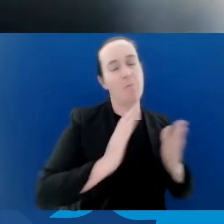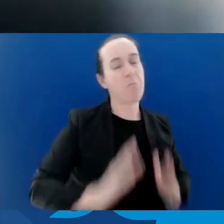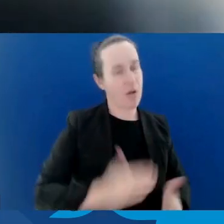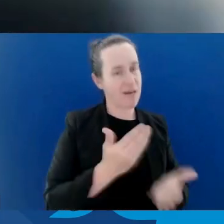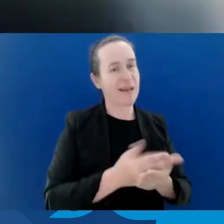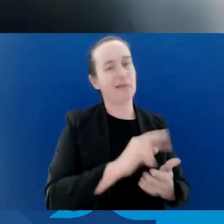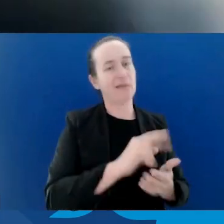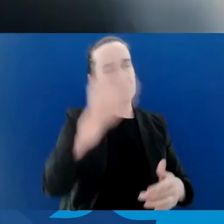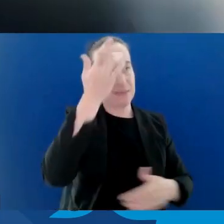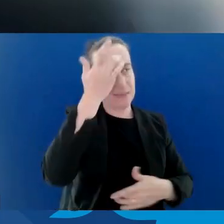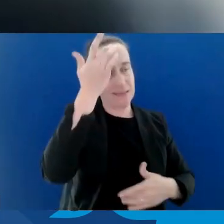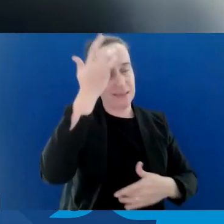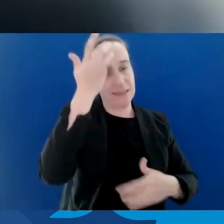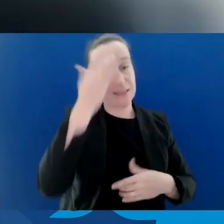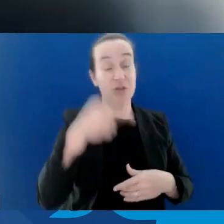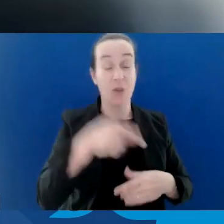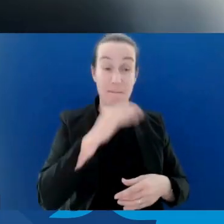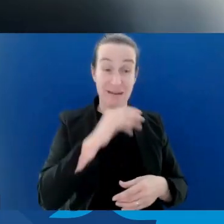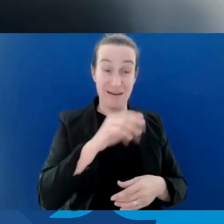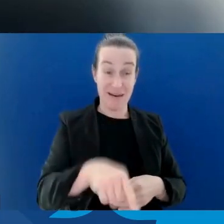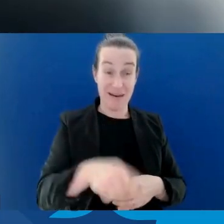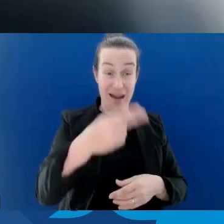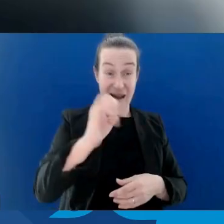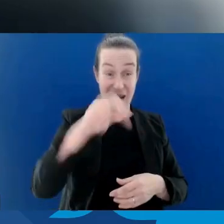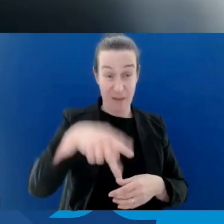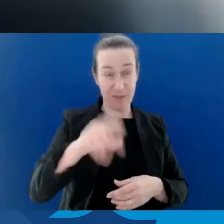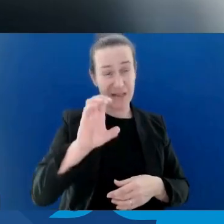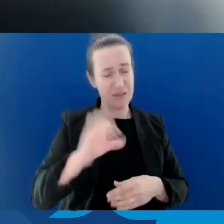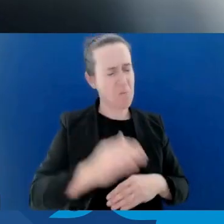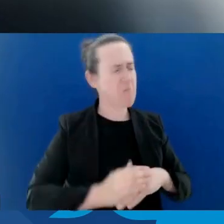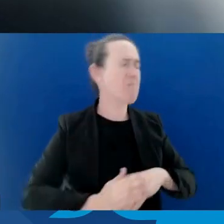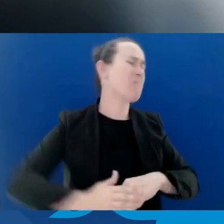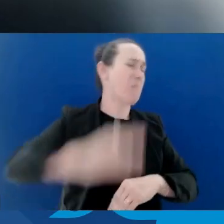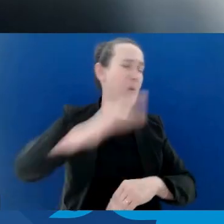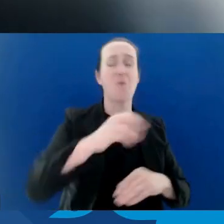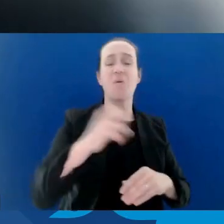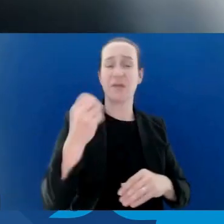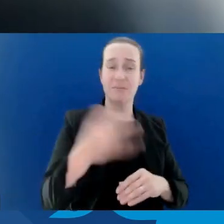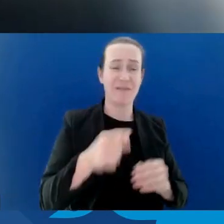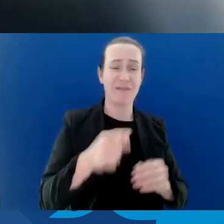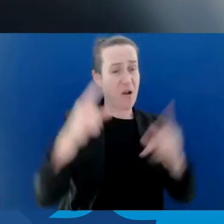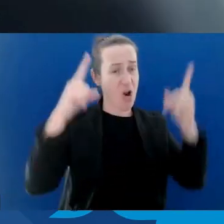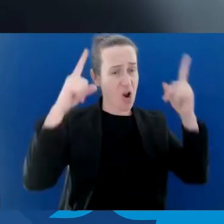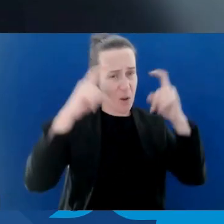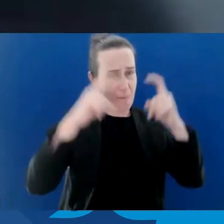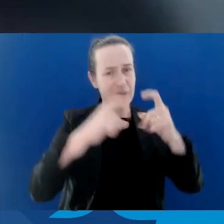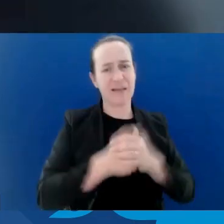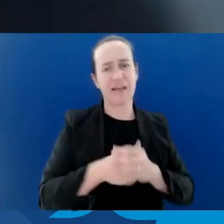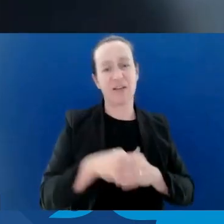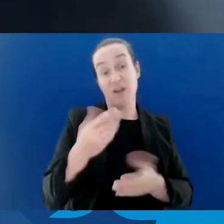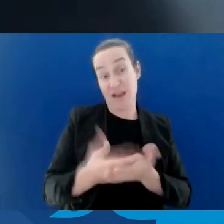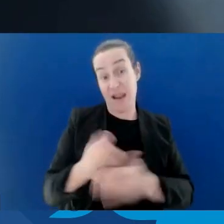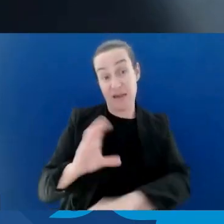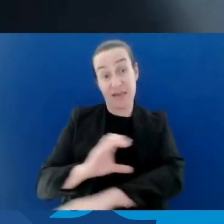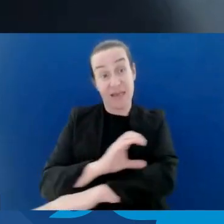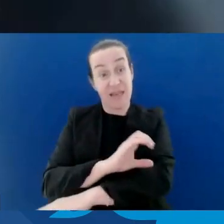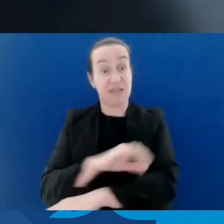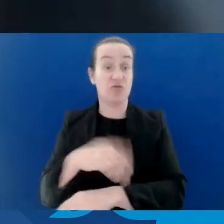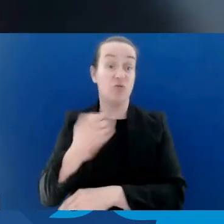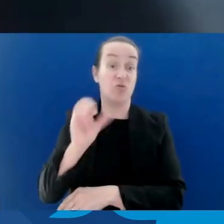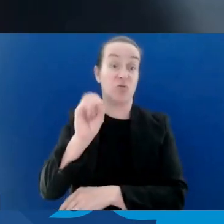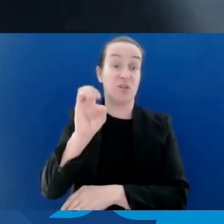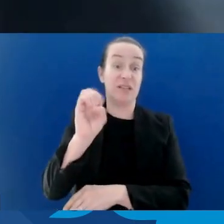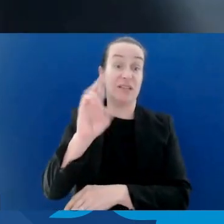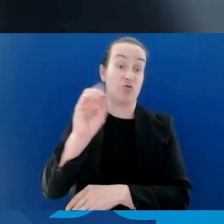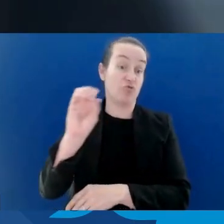you look at the complications of hepatitis C, then you're looking at cirrhosis or cancer. So you have to look